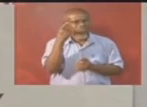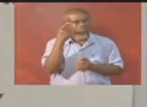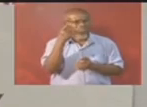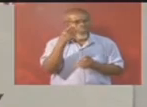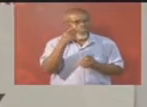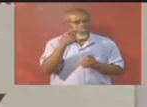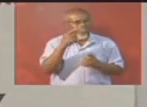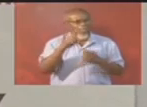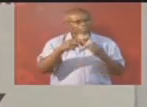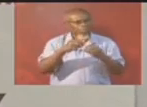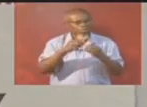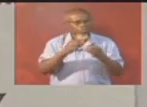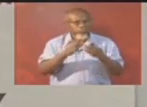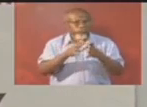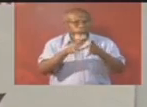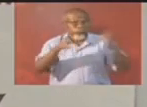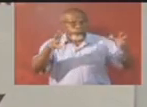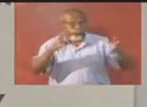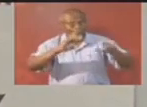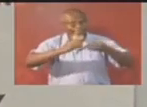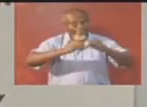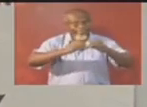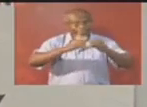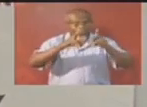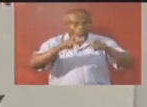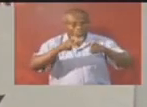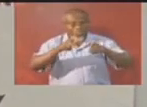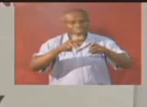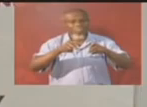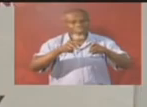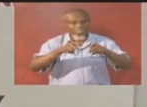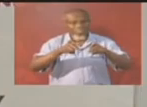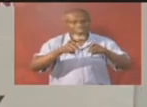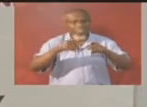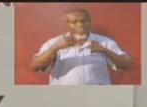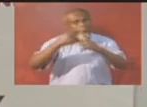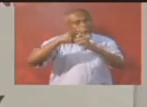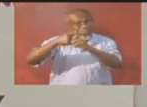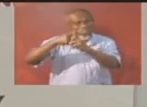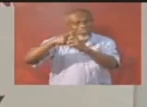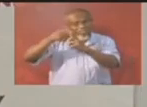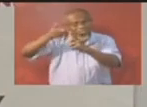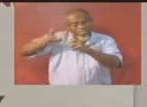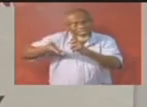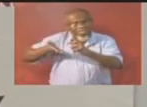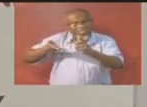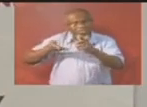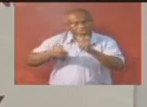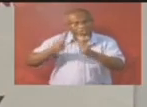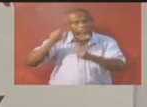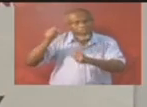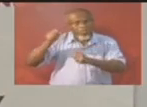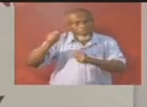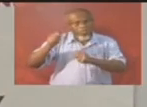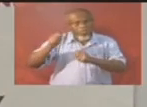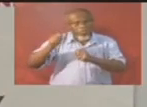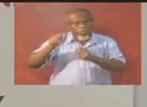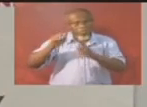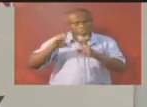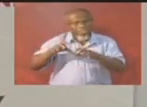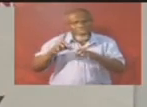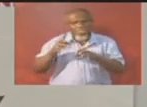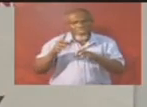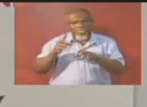that we are currently designating as active in the population, the ability to home or